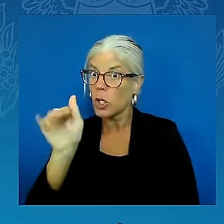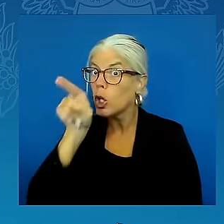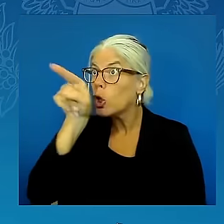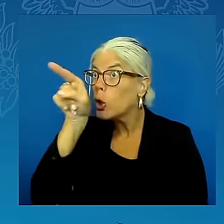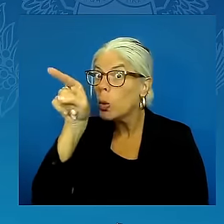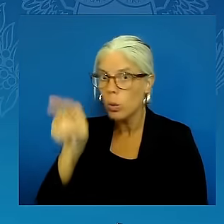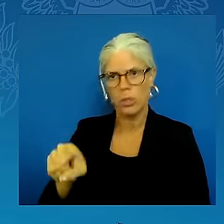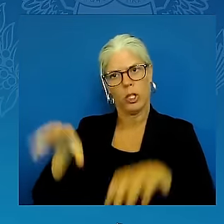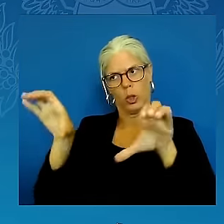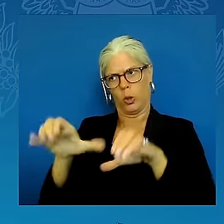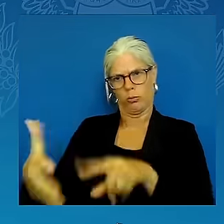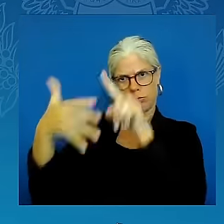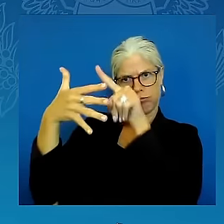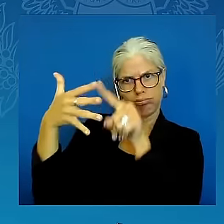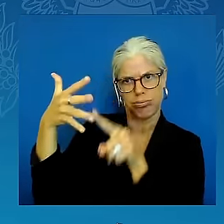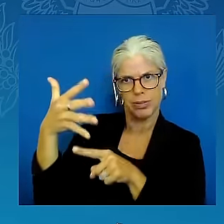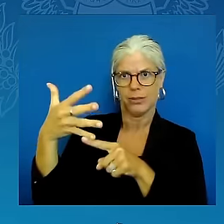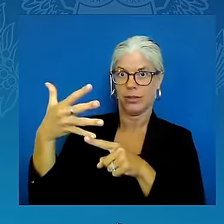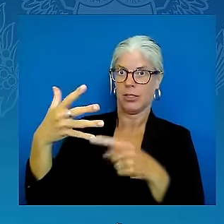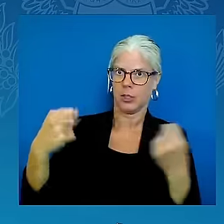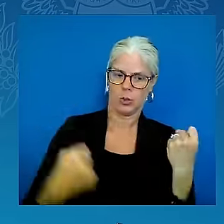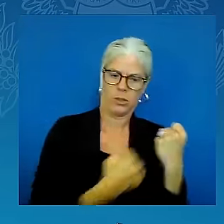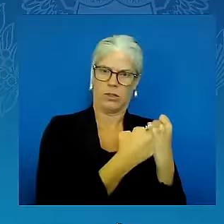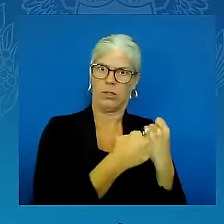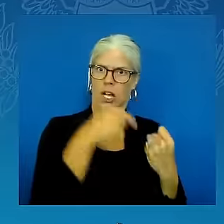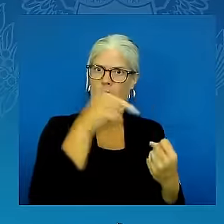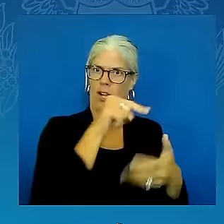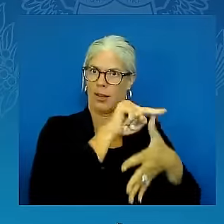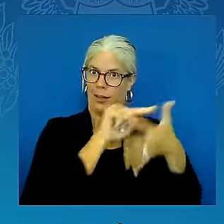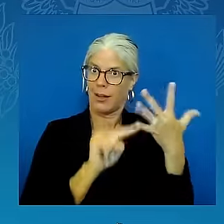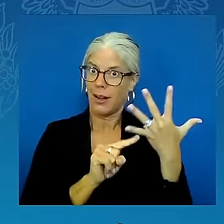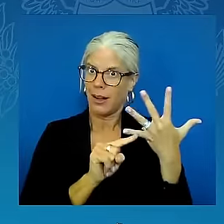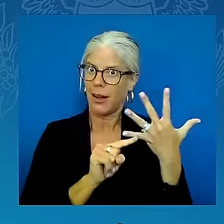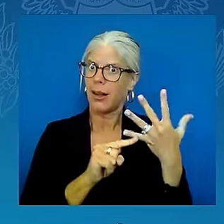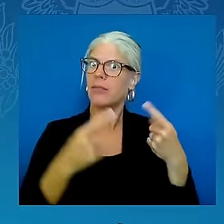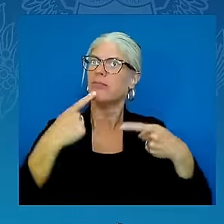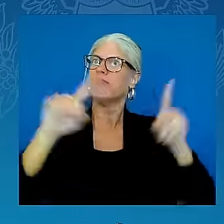And Sheila Jackson Lee, that was her character.